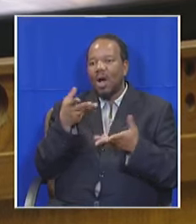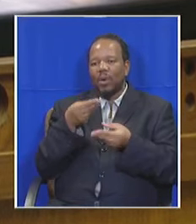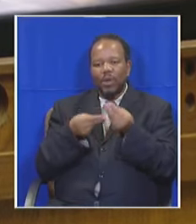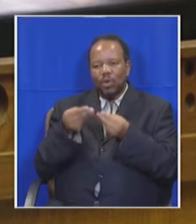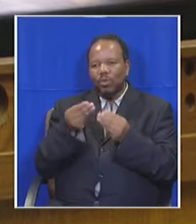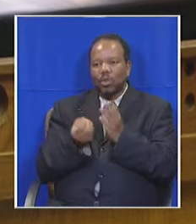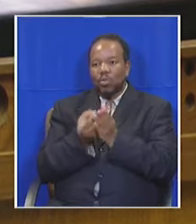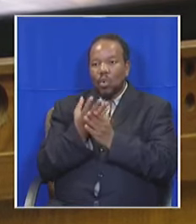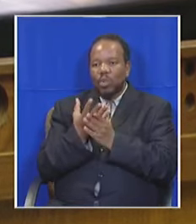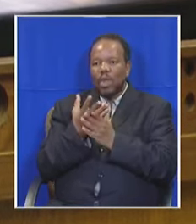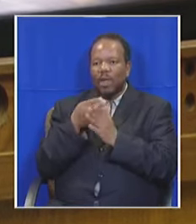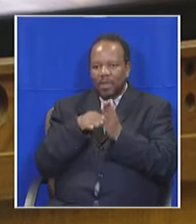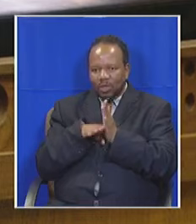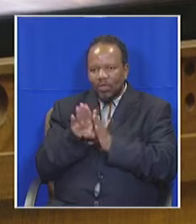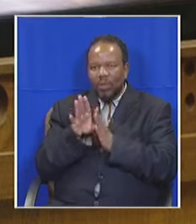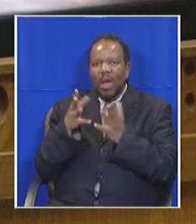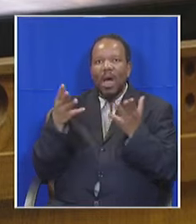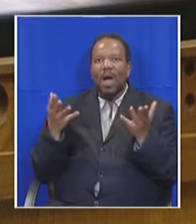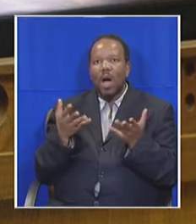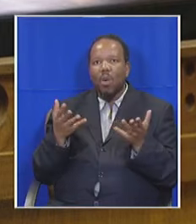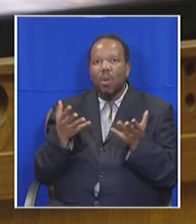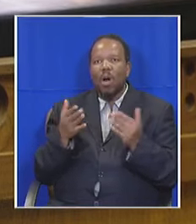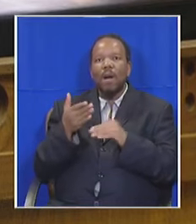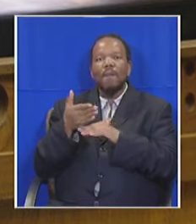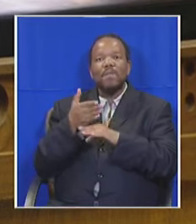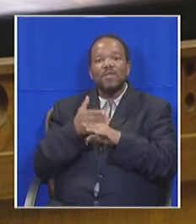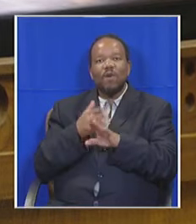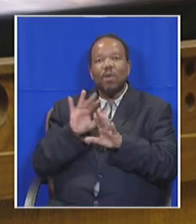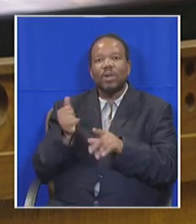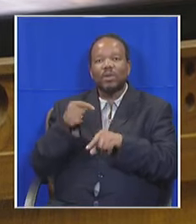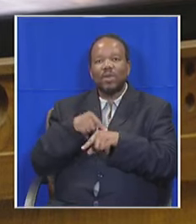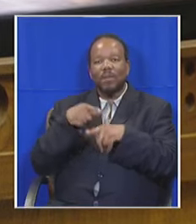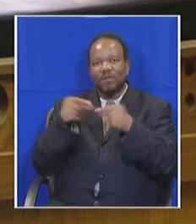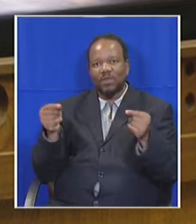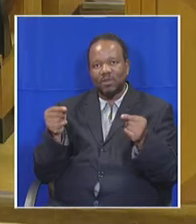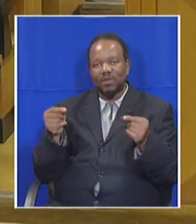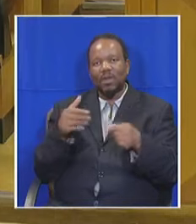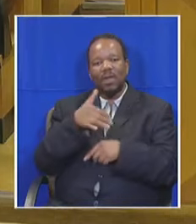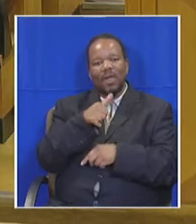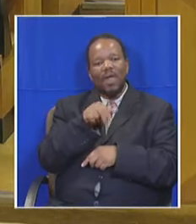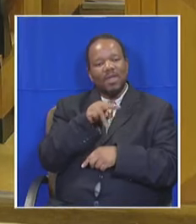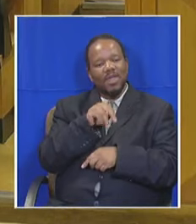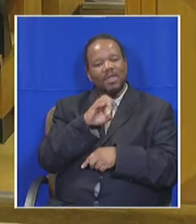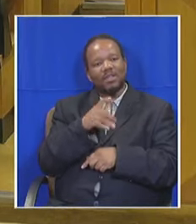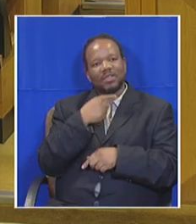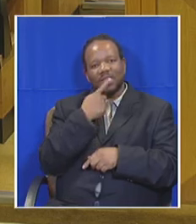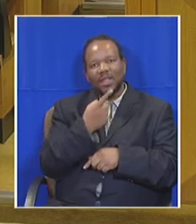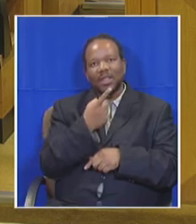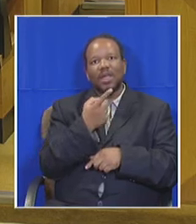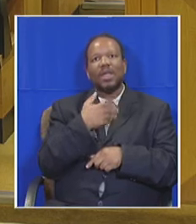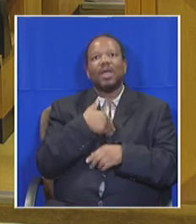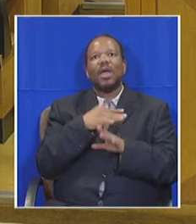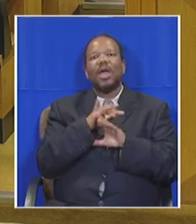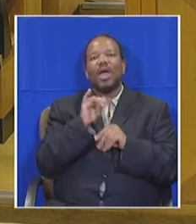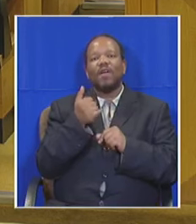development. But the bottom line is, honorable as member, I've said before, Honorable House Chairperson, the ANC has failed the people of South Africa, the ANC has